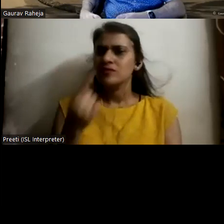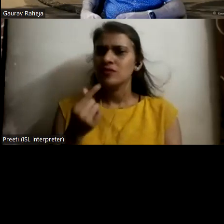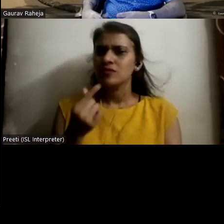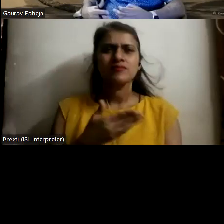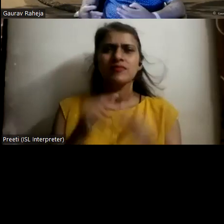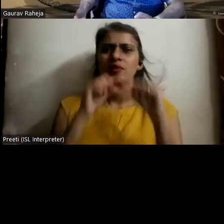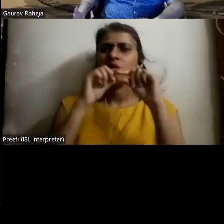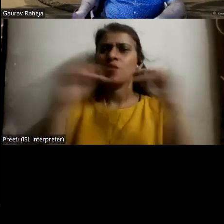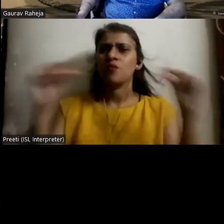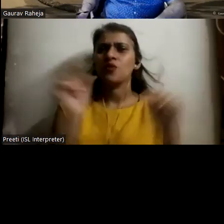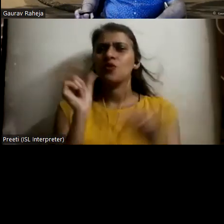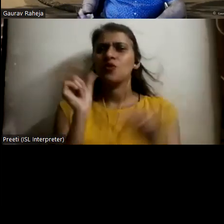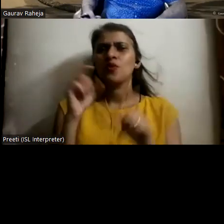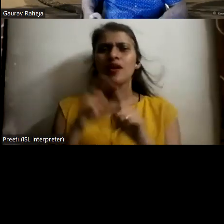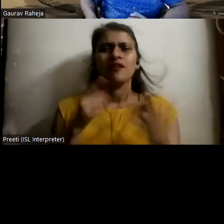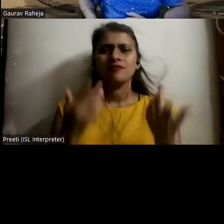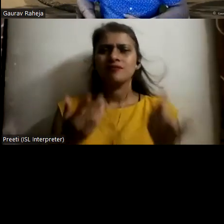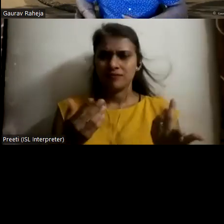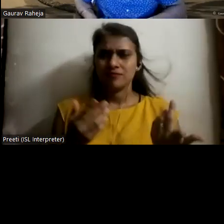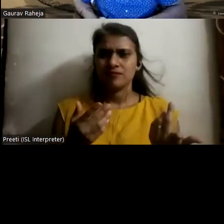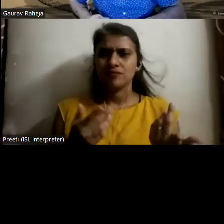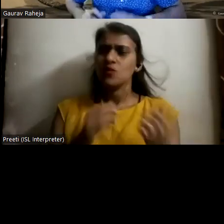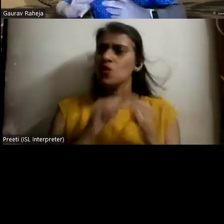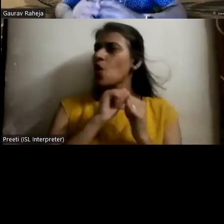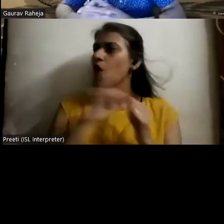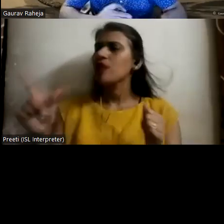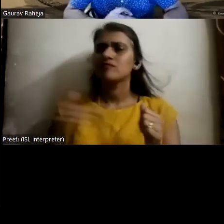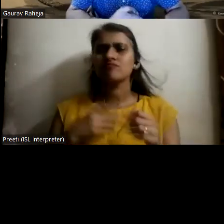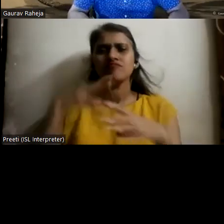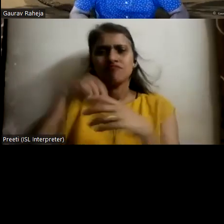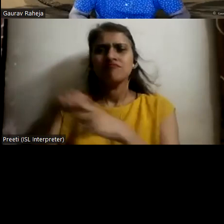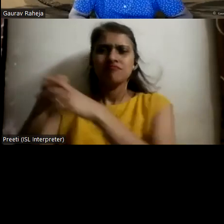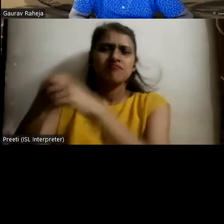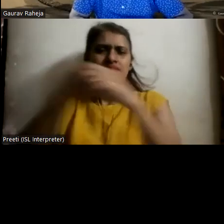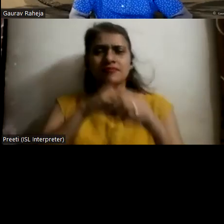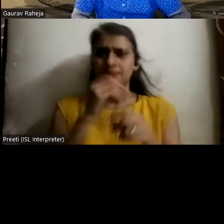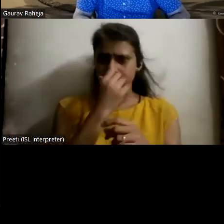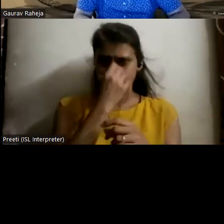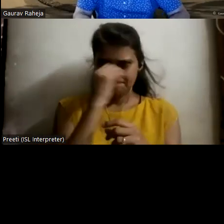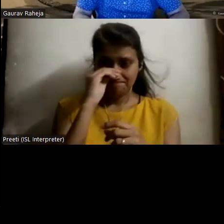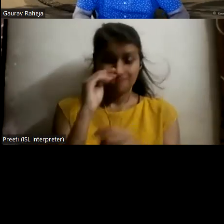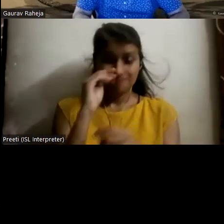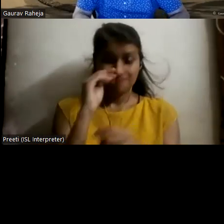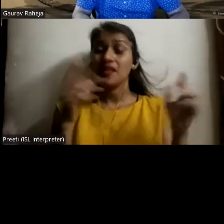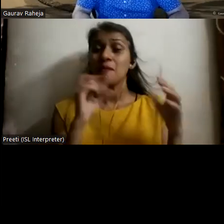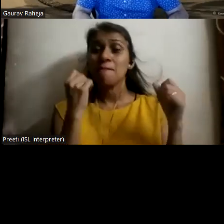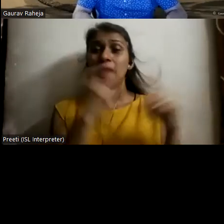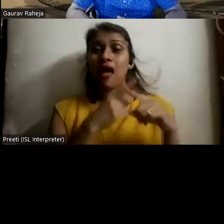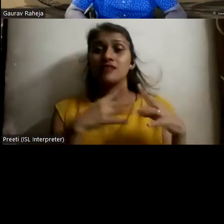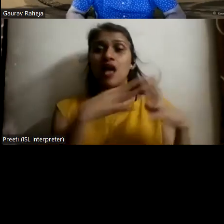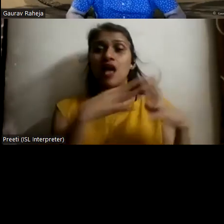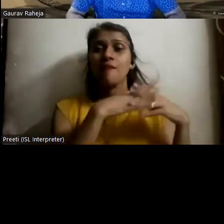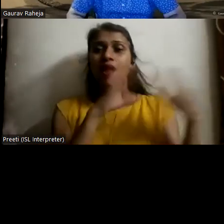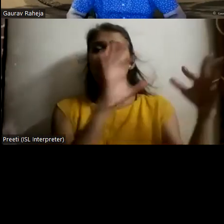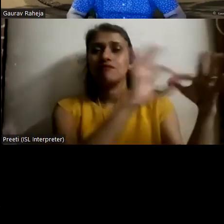have been incorporated everywhere. Though he said this in an American context. Now we are